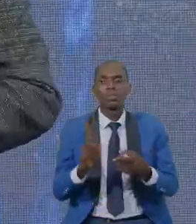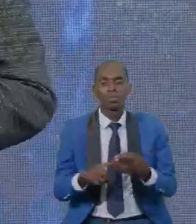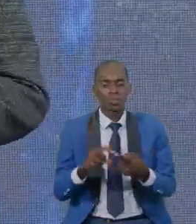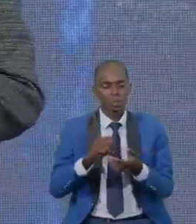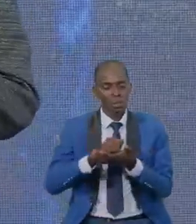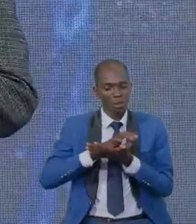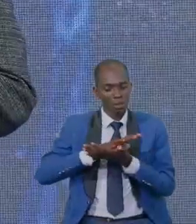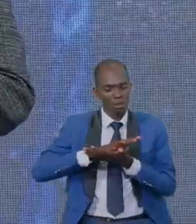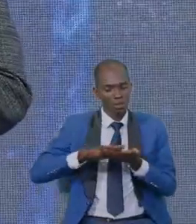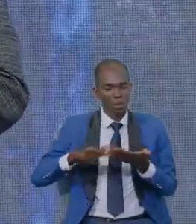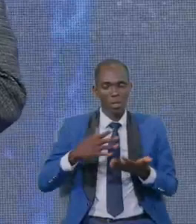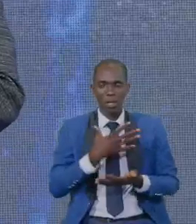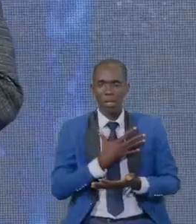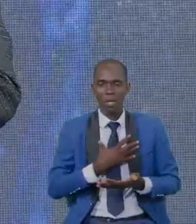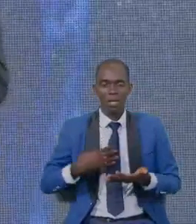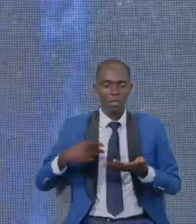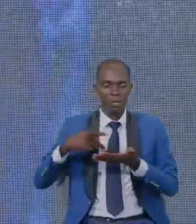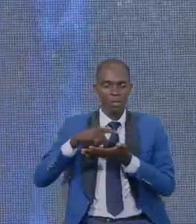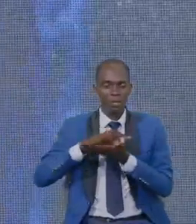and purify,